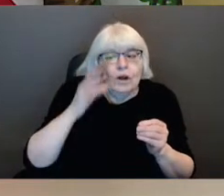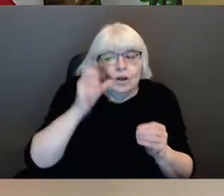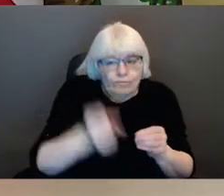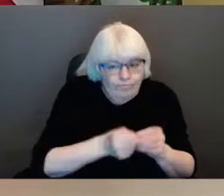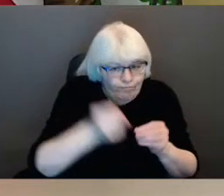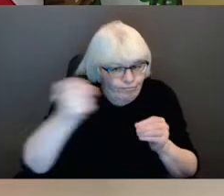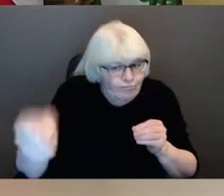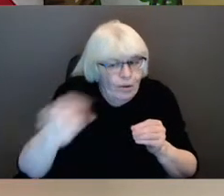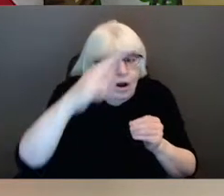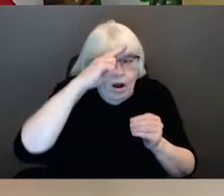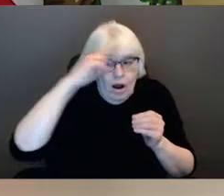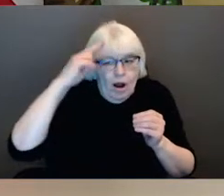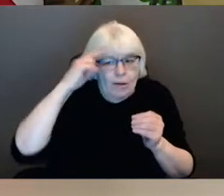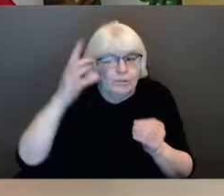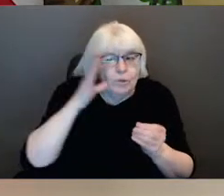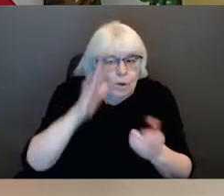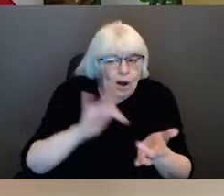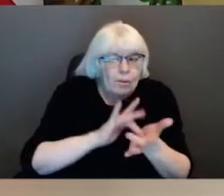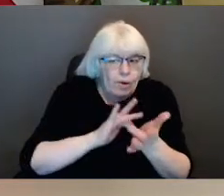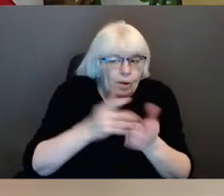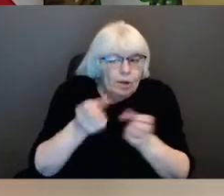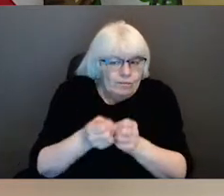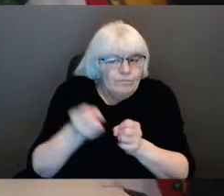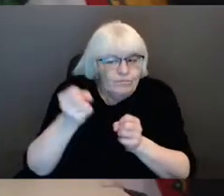to those folks. Okay. Thank you very much. You're welcome.